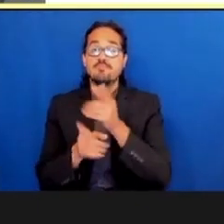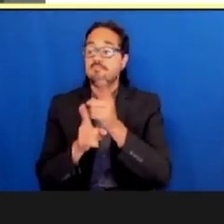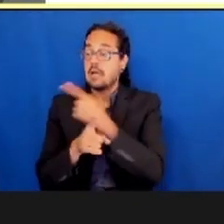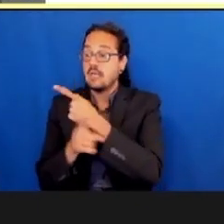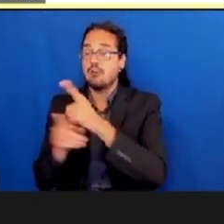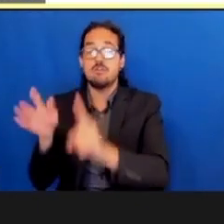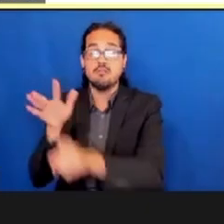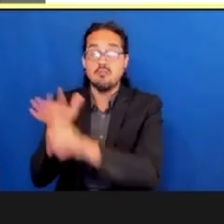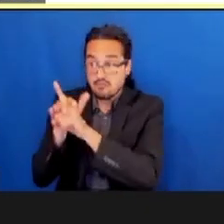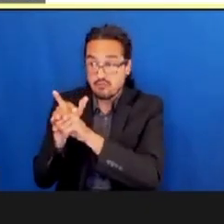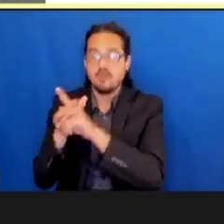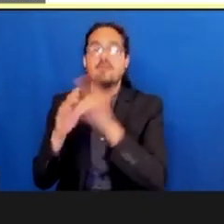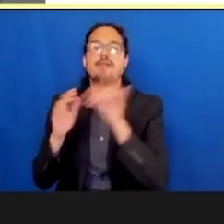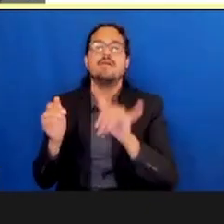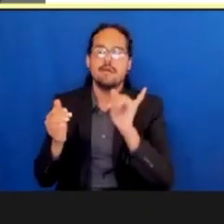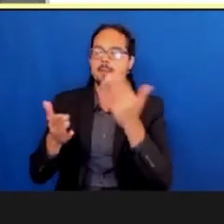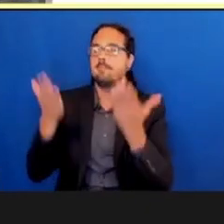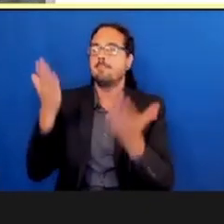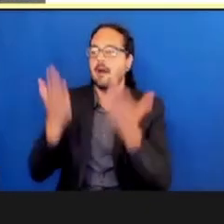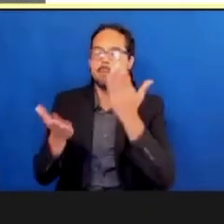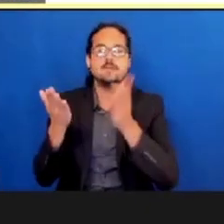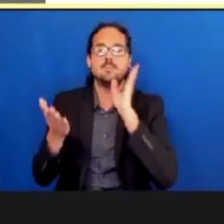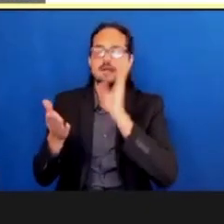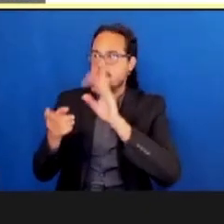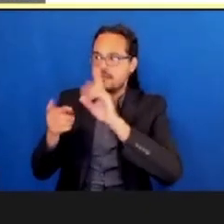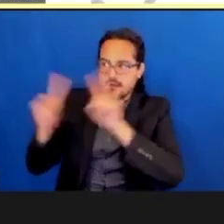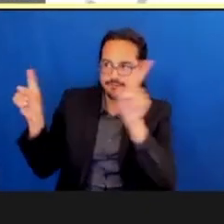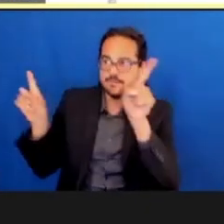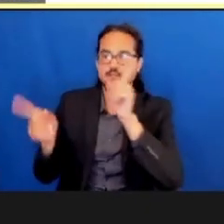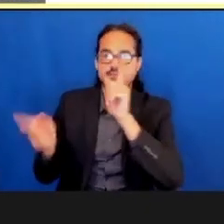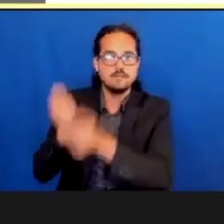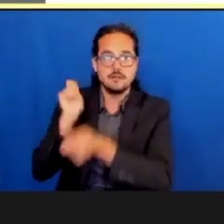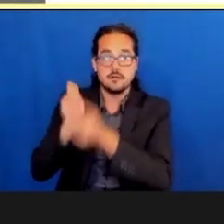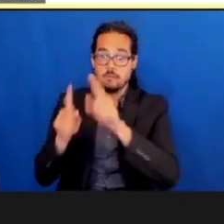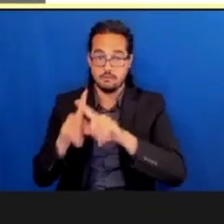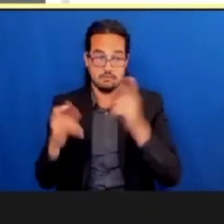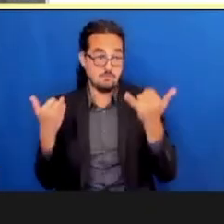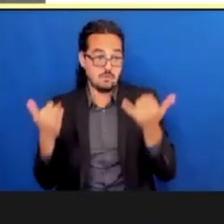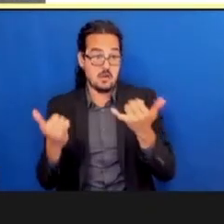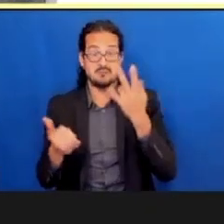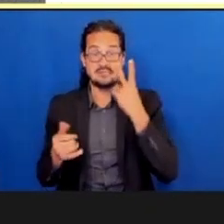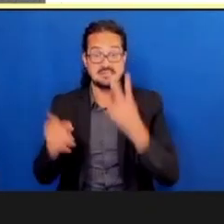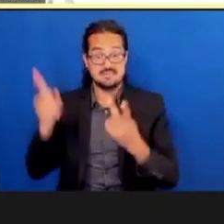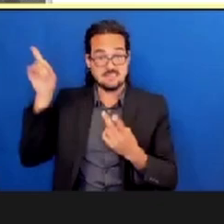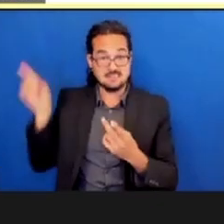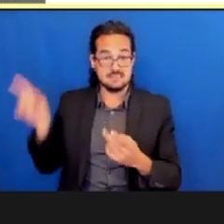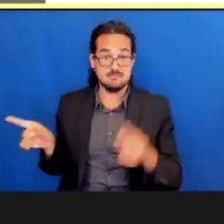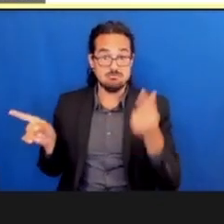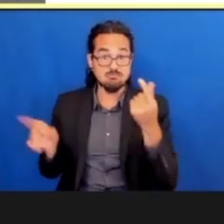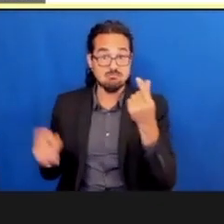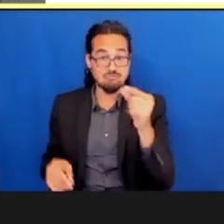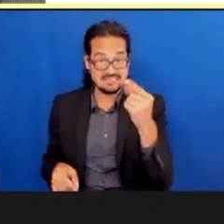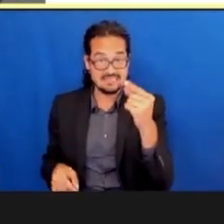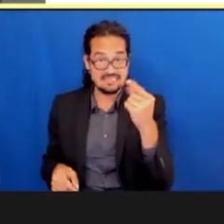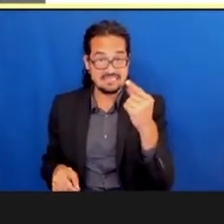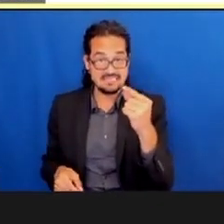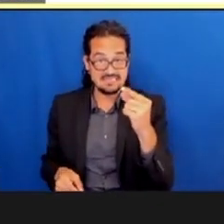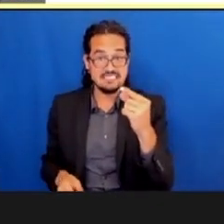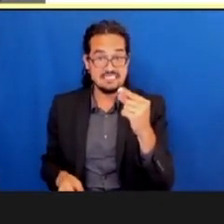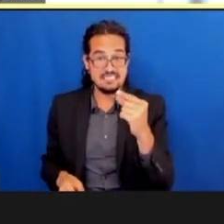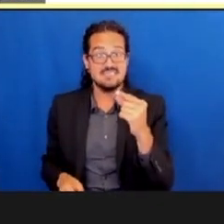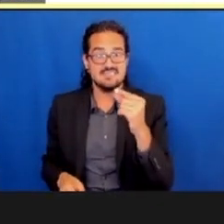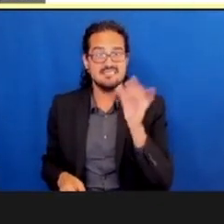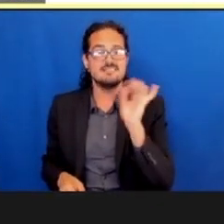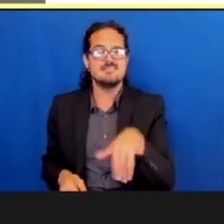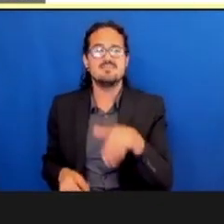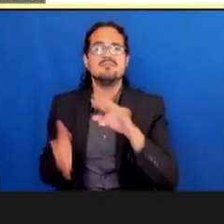And this just shows the presence of that variant. The green is the Delta variant. We're seeing that that's much more highly present now and